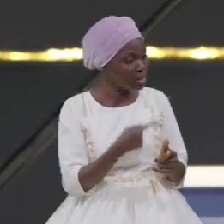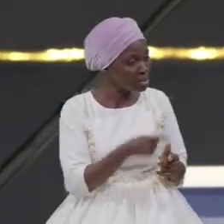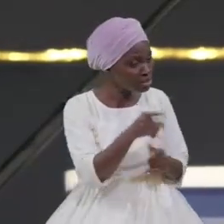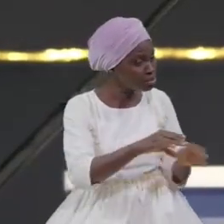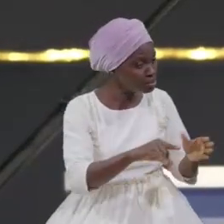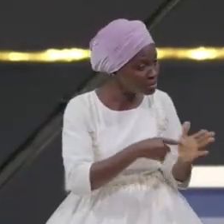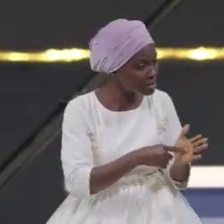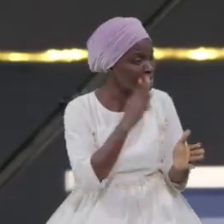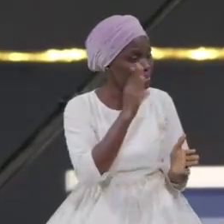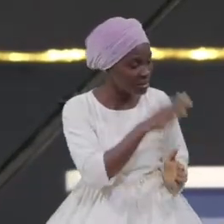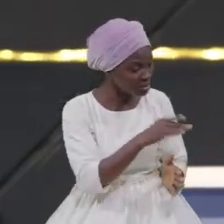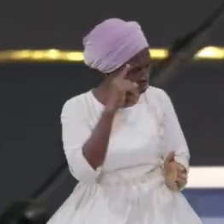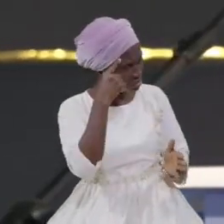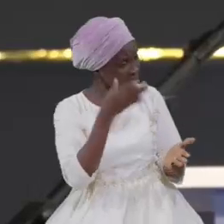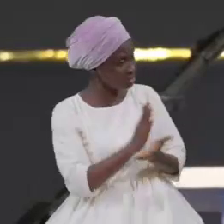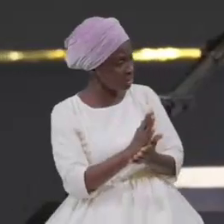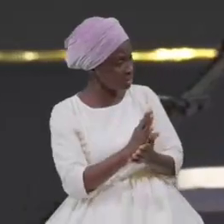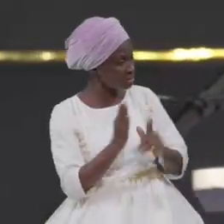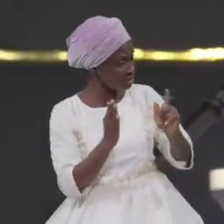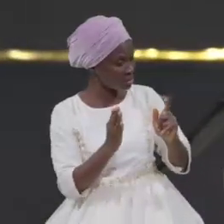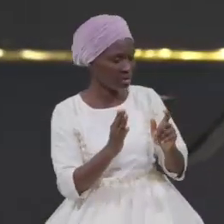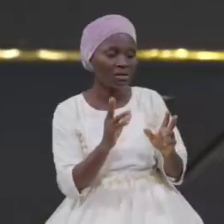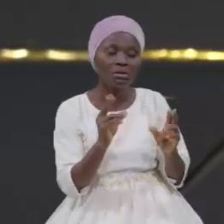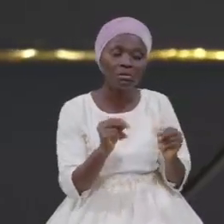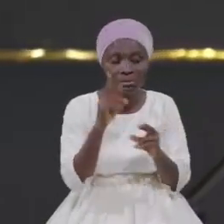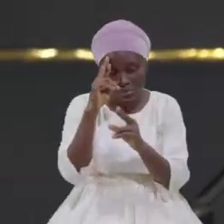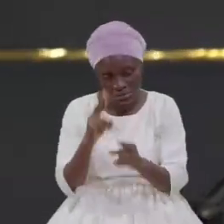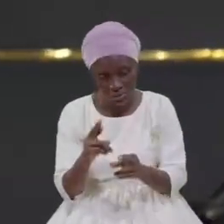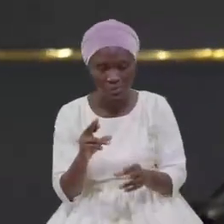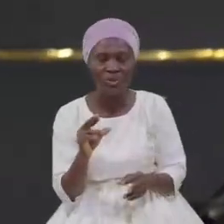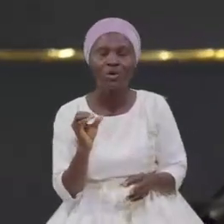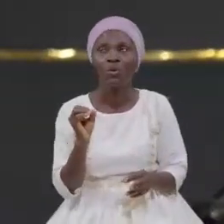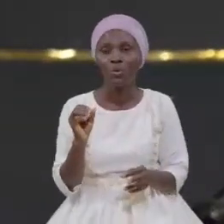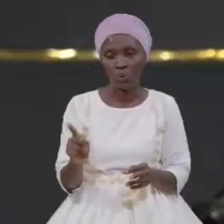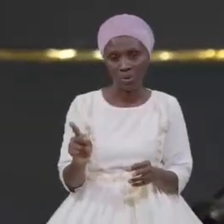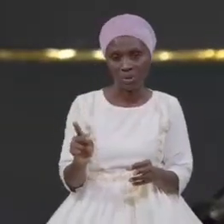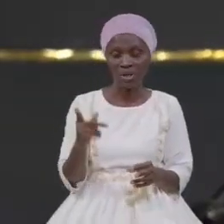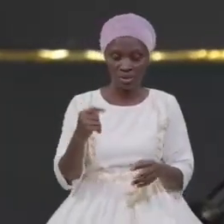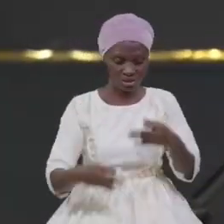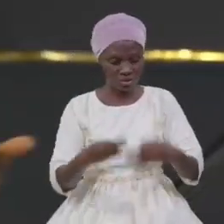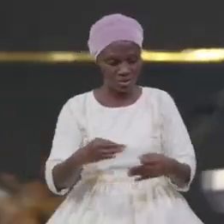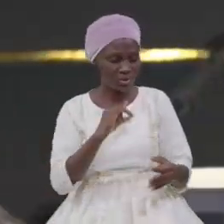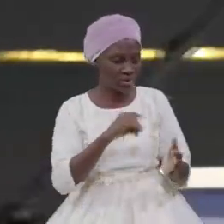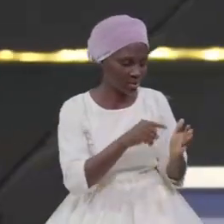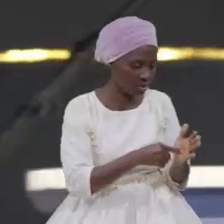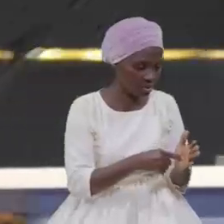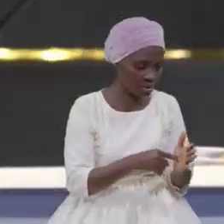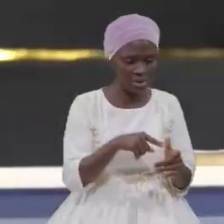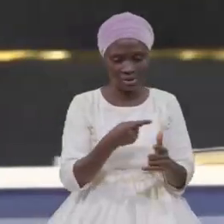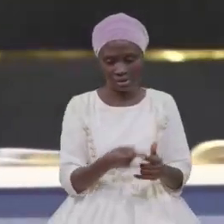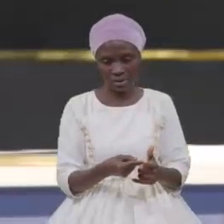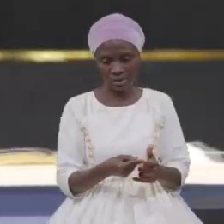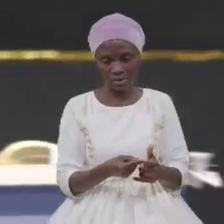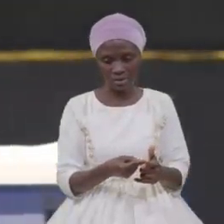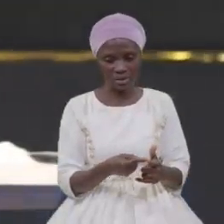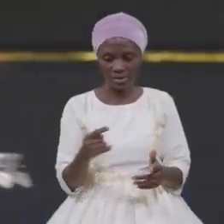right? No, sir. Okay. The judgment is this. And Madam So-and-so, mother,